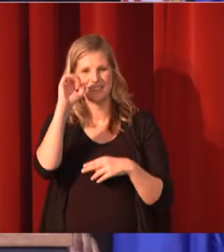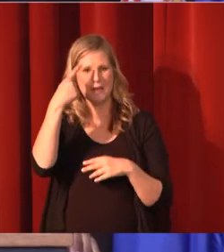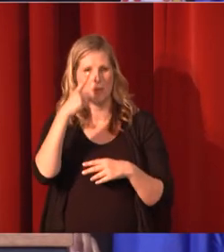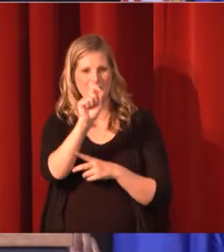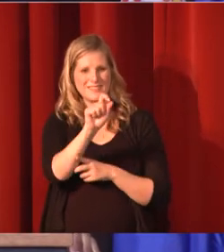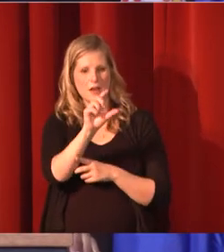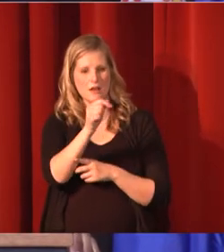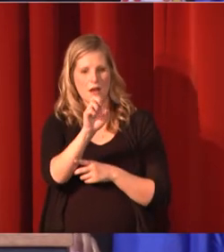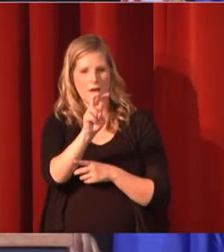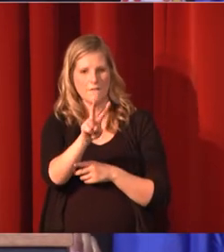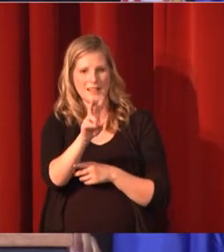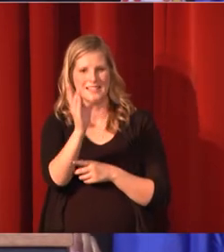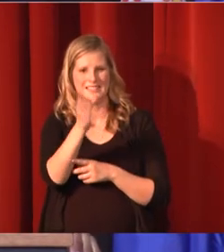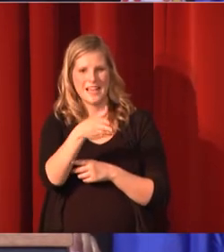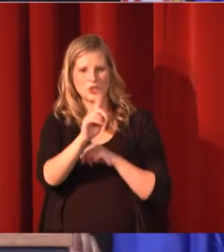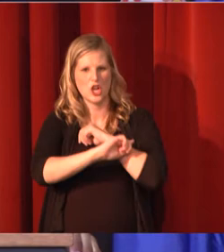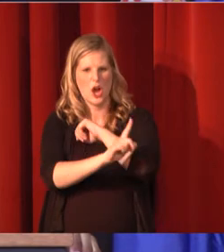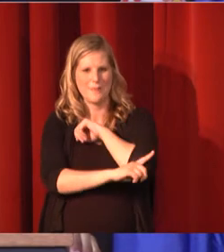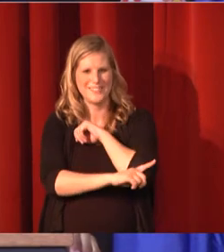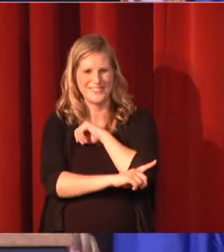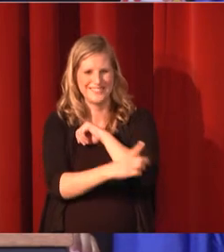slash garbage